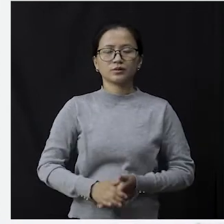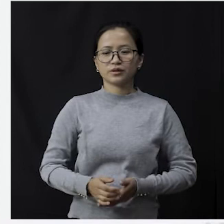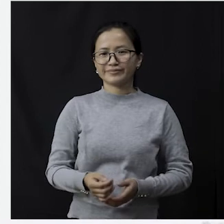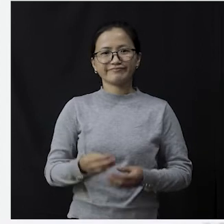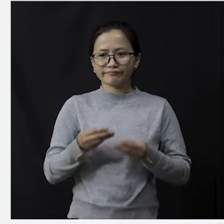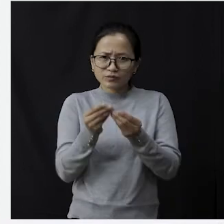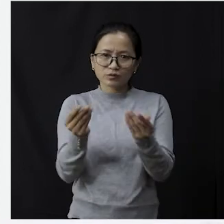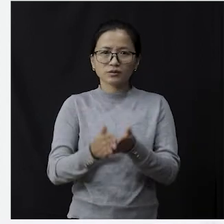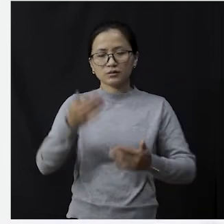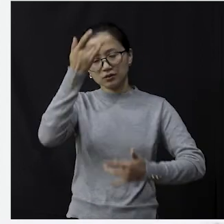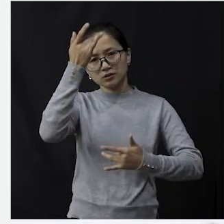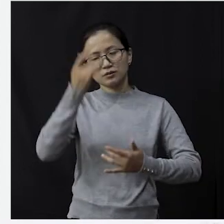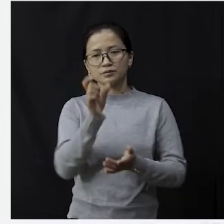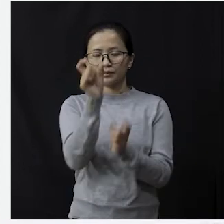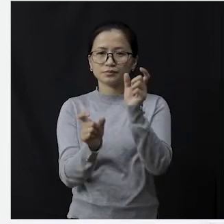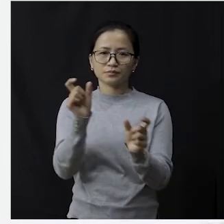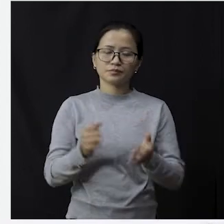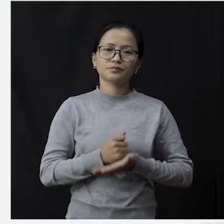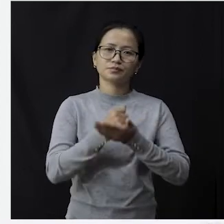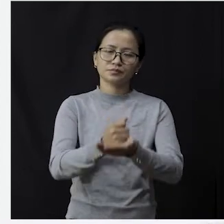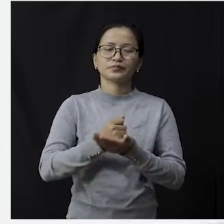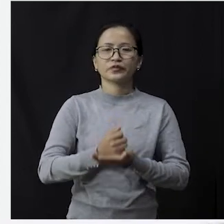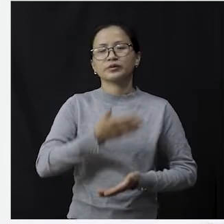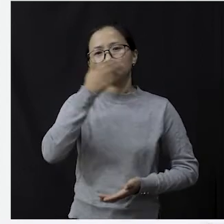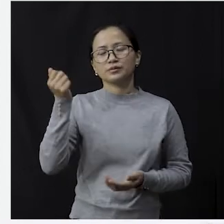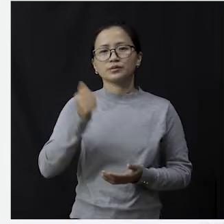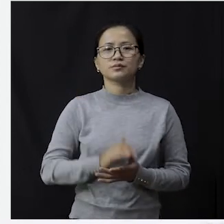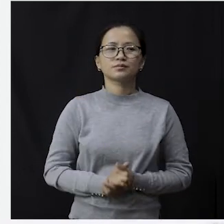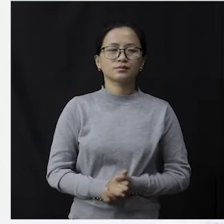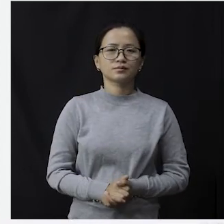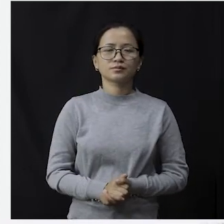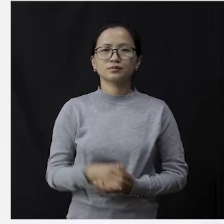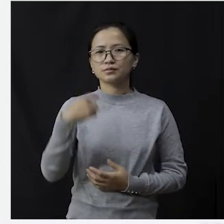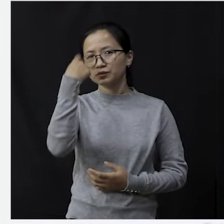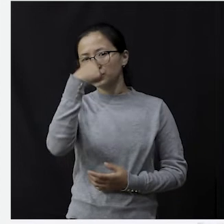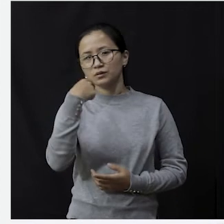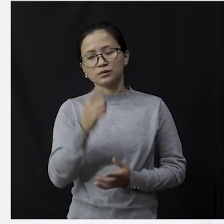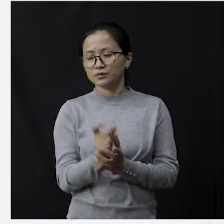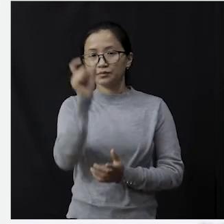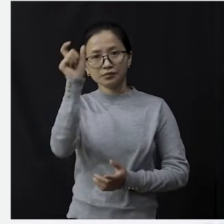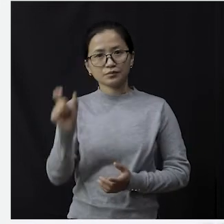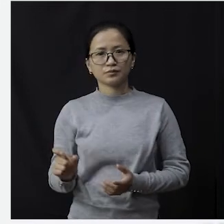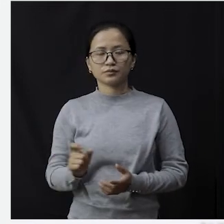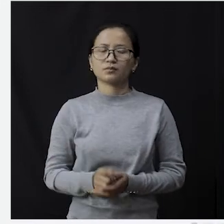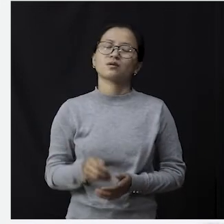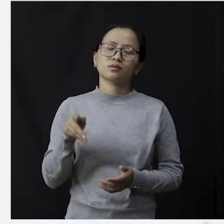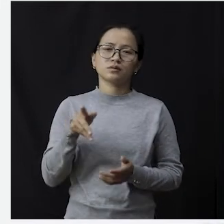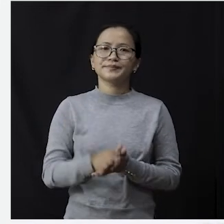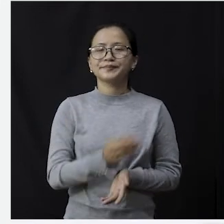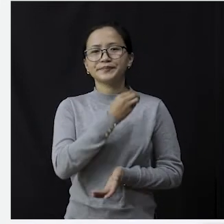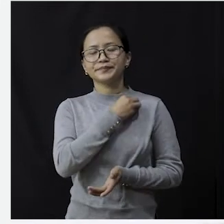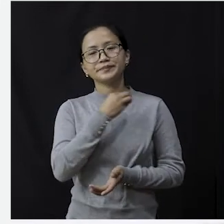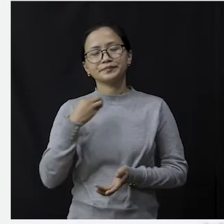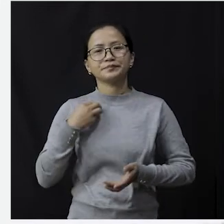sick peoples and also help them to feel better? Who is that person? It's a doctor, yes or